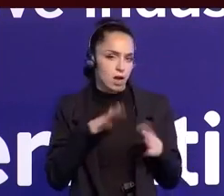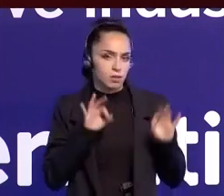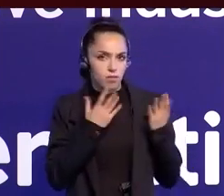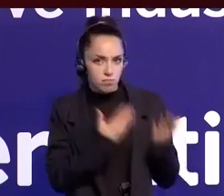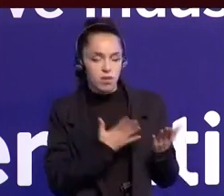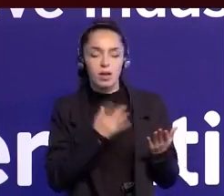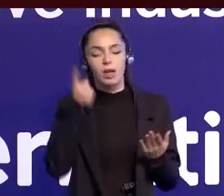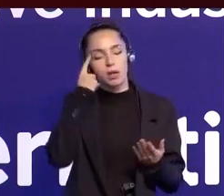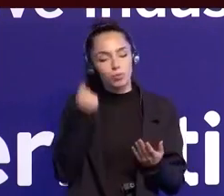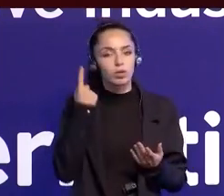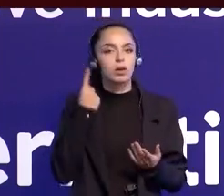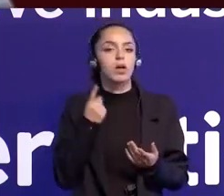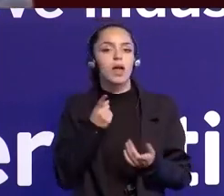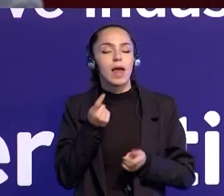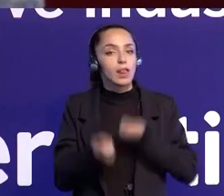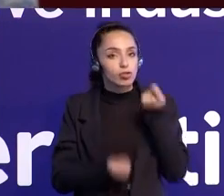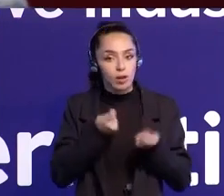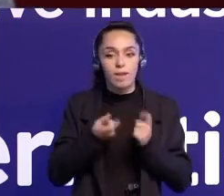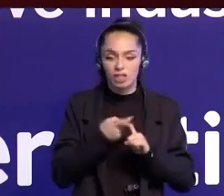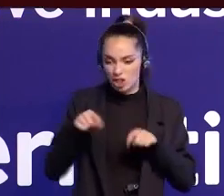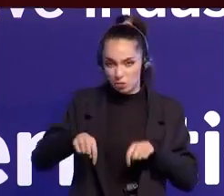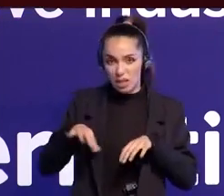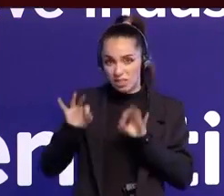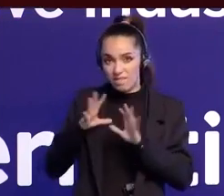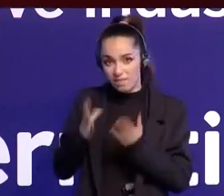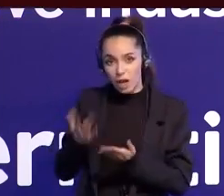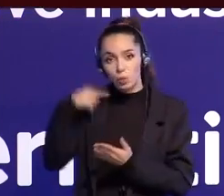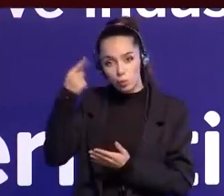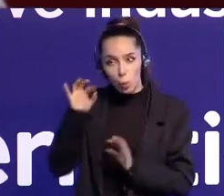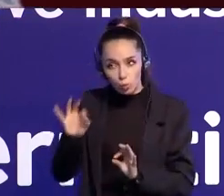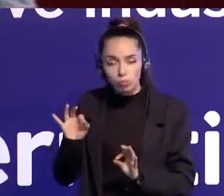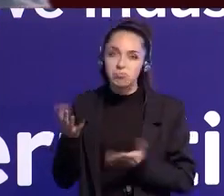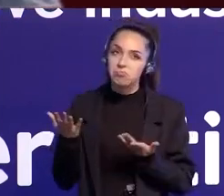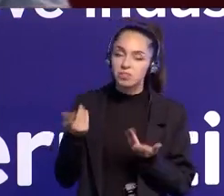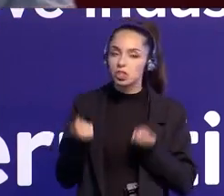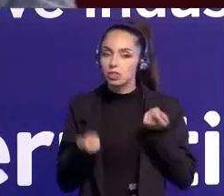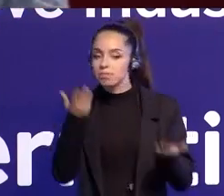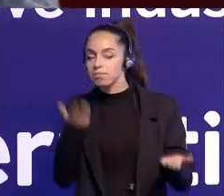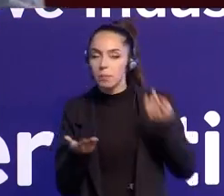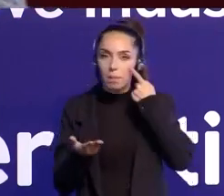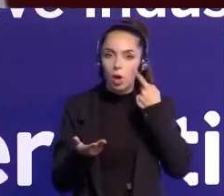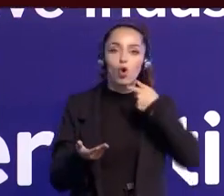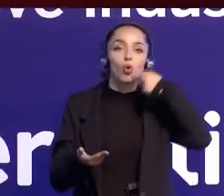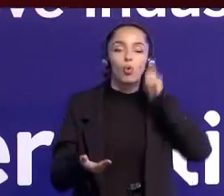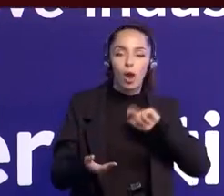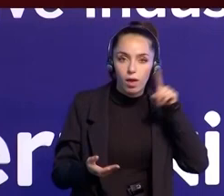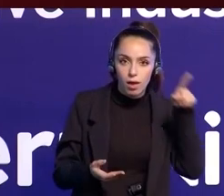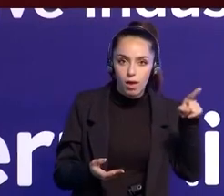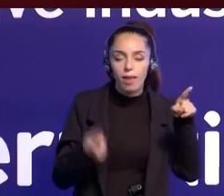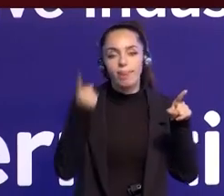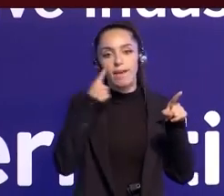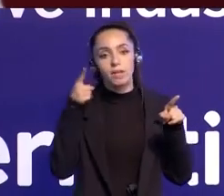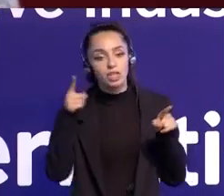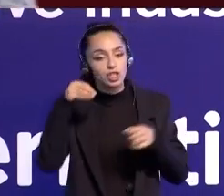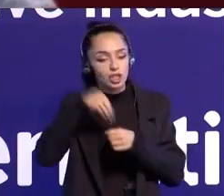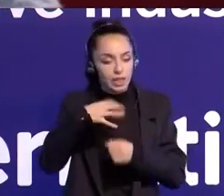their situation right now show that Ukrainians are fighting for their culture, for their state, for their identity, but